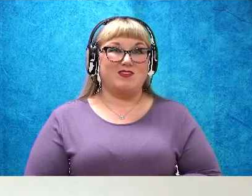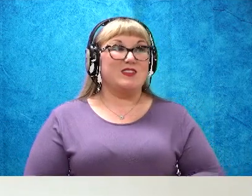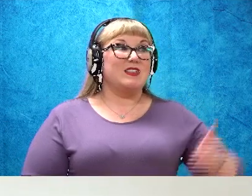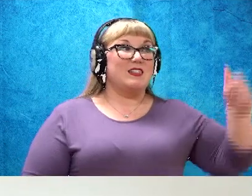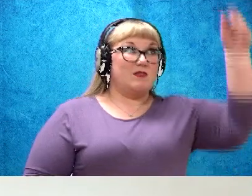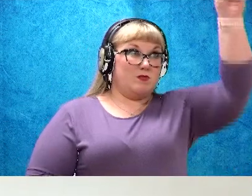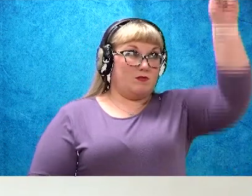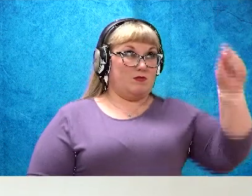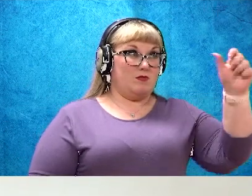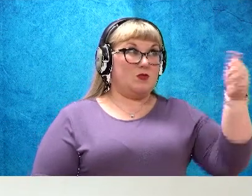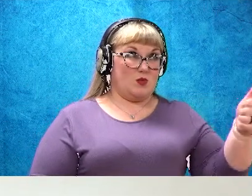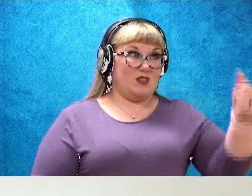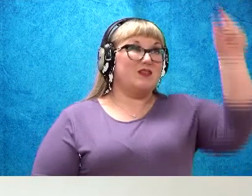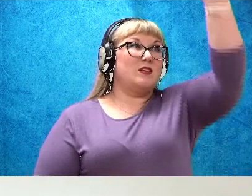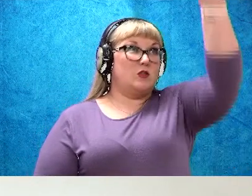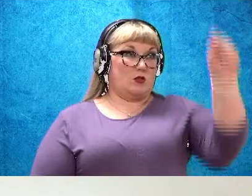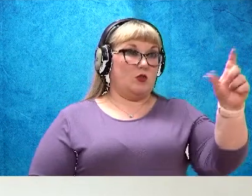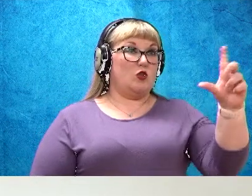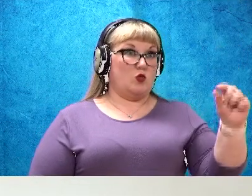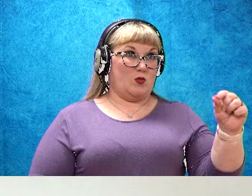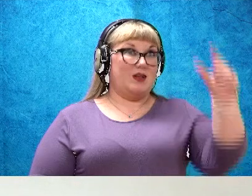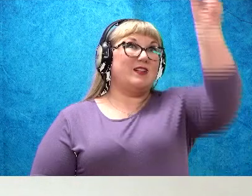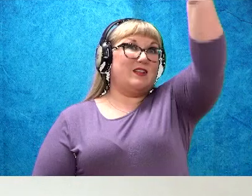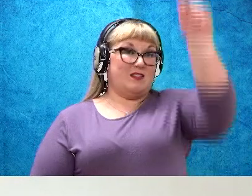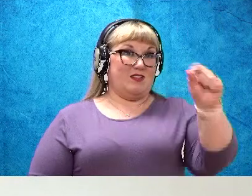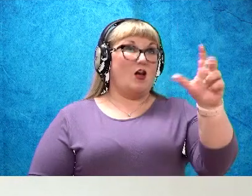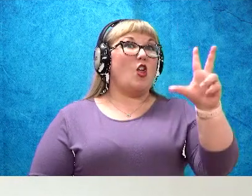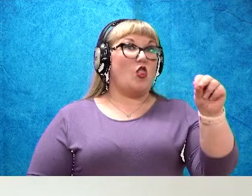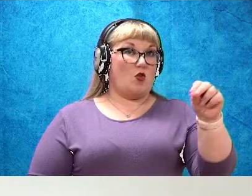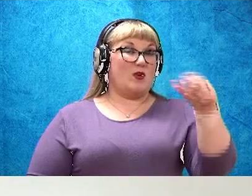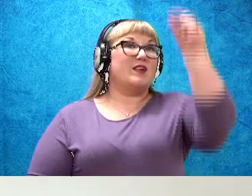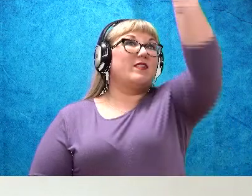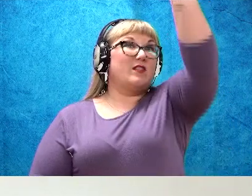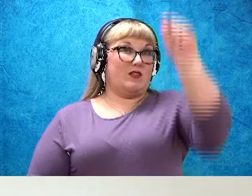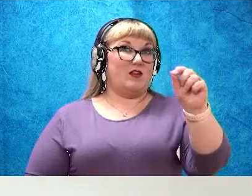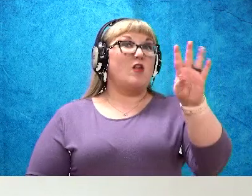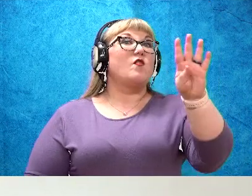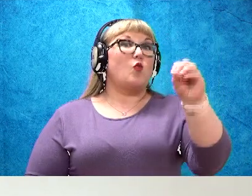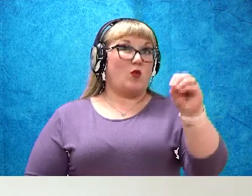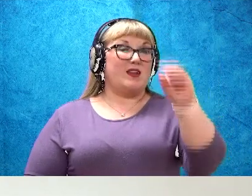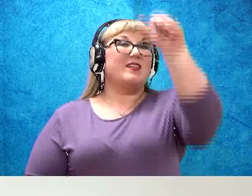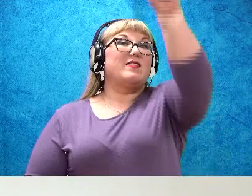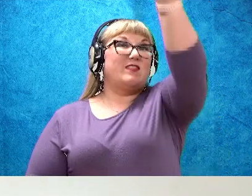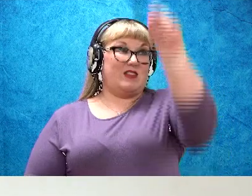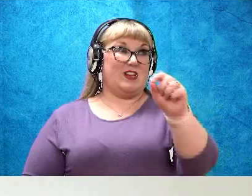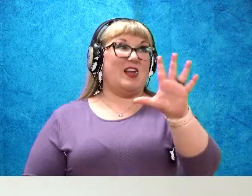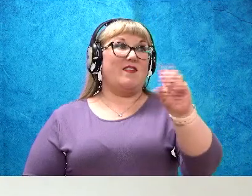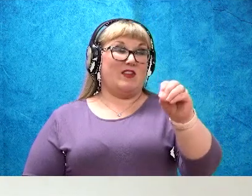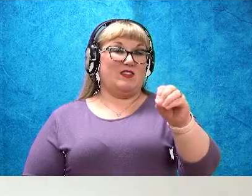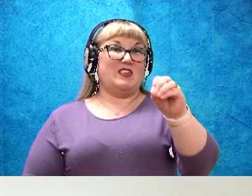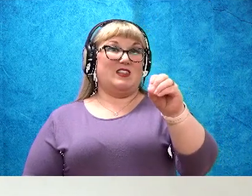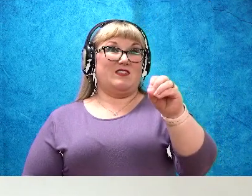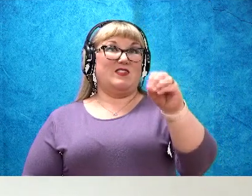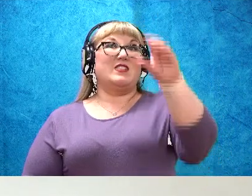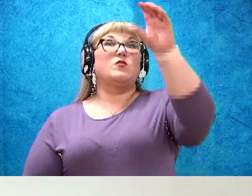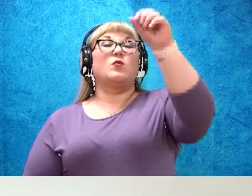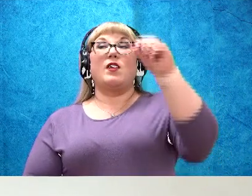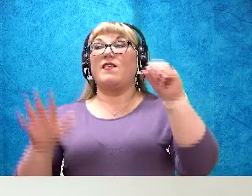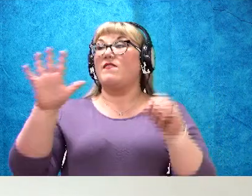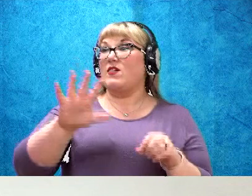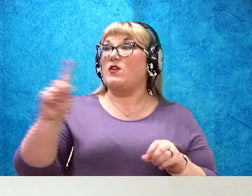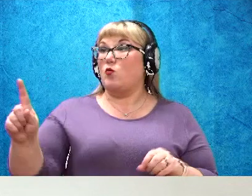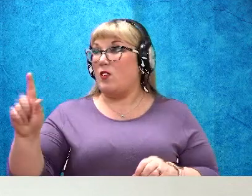10, 20, 30, 40, 50,